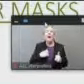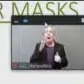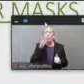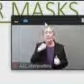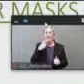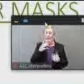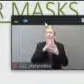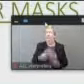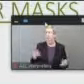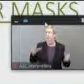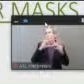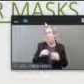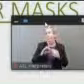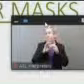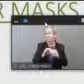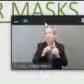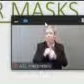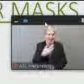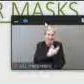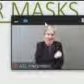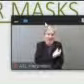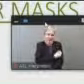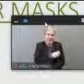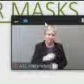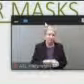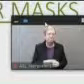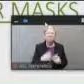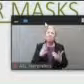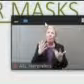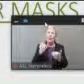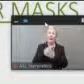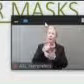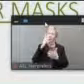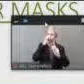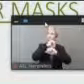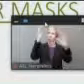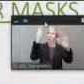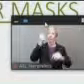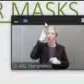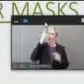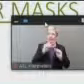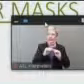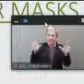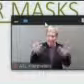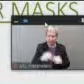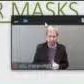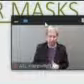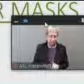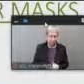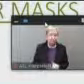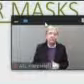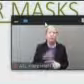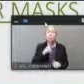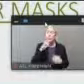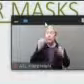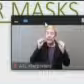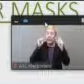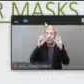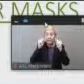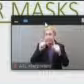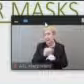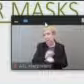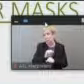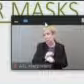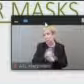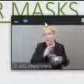our vaccine effort, just to paint a picture for all of you, because this is an amazing work that's being done by our